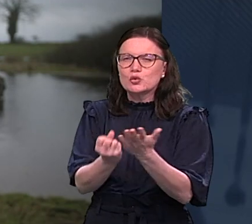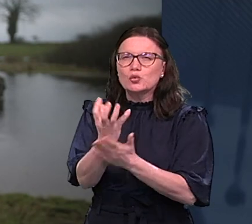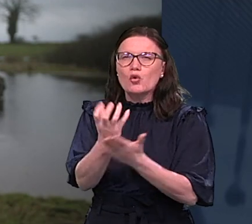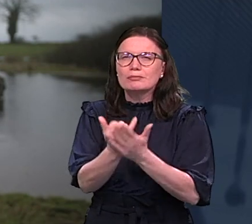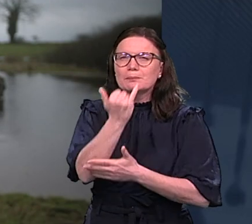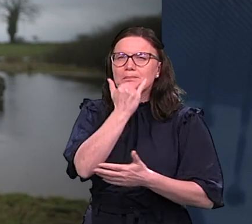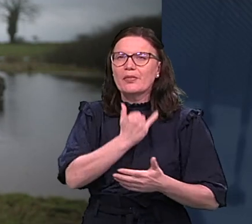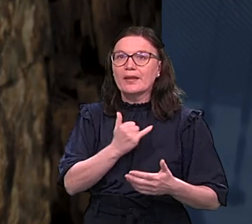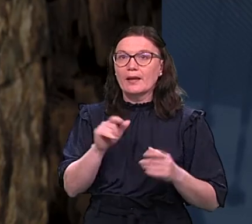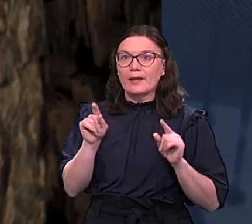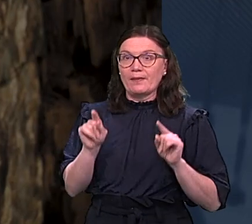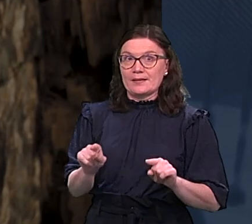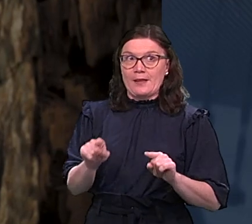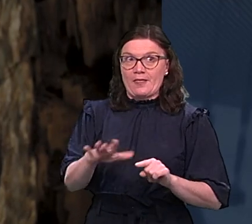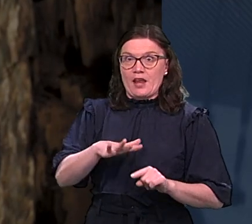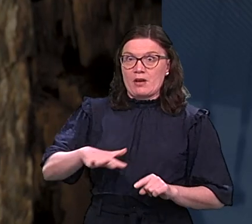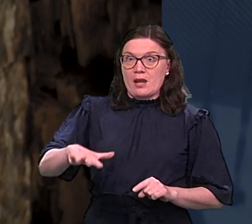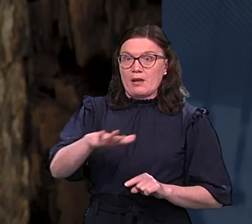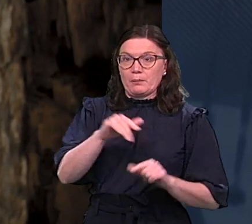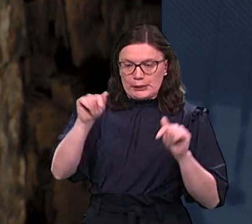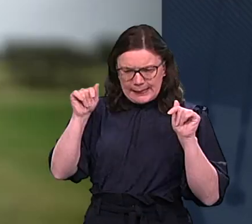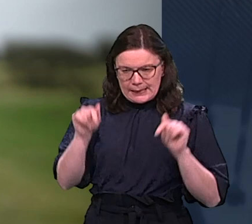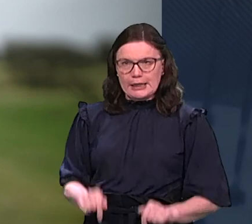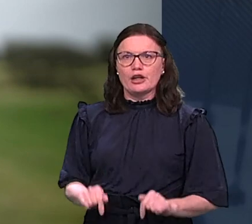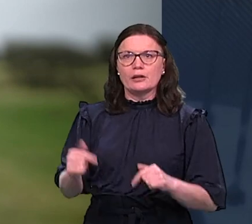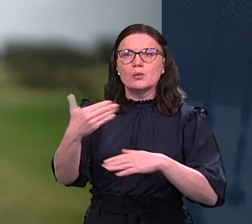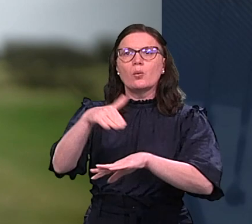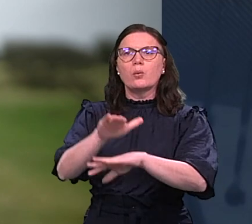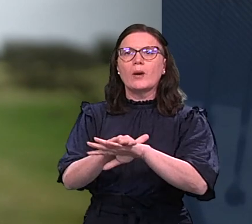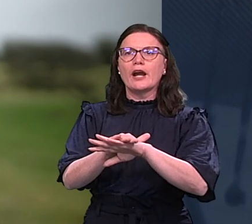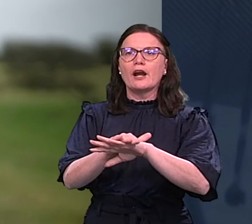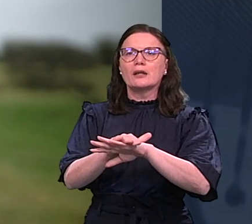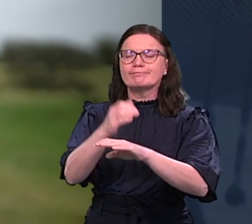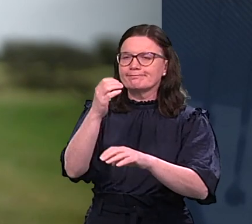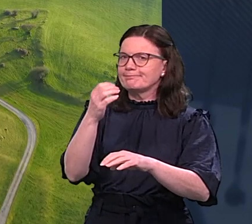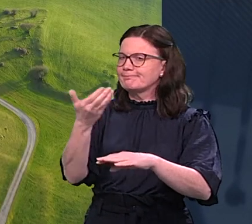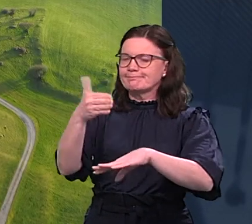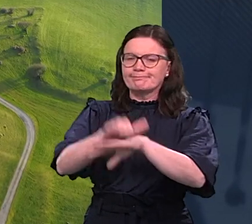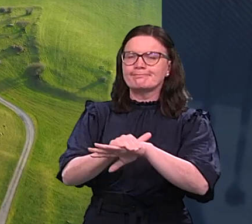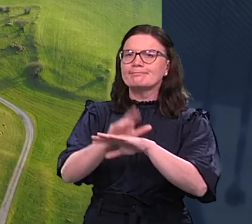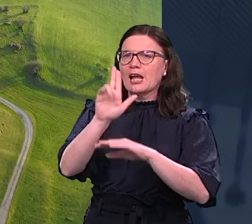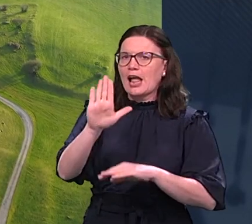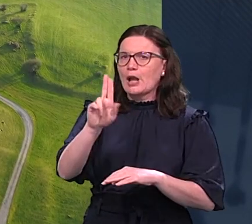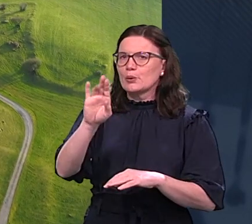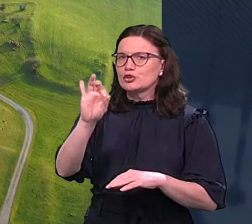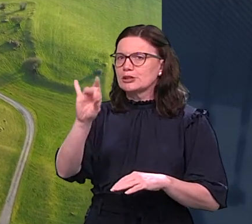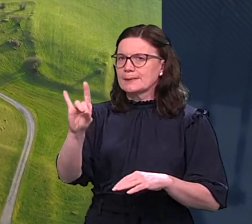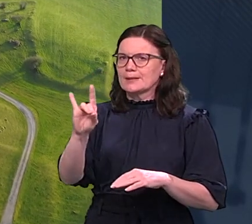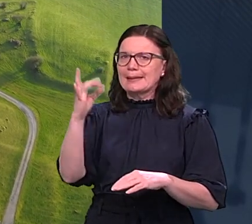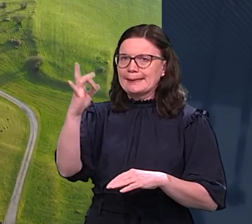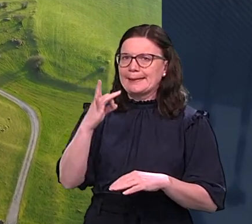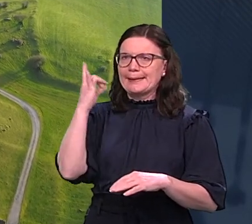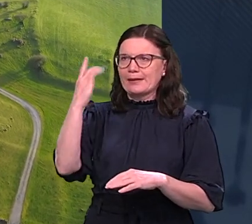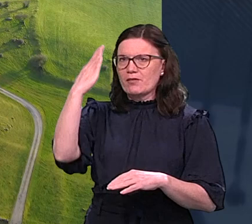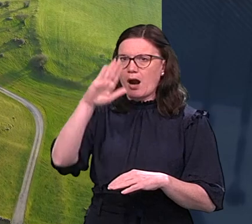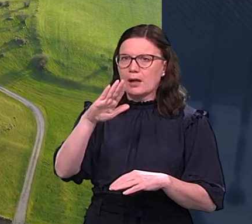is their place. And it was here that it said that Lu met his mortal end. The King of Ireland had been